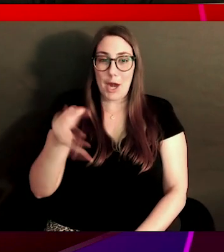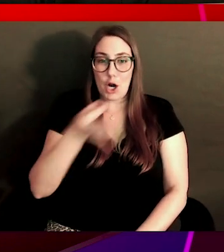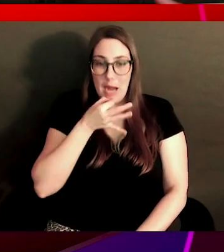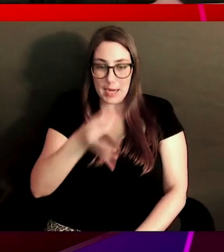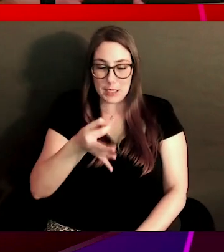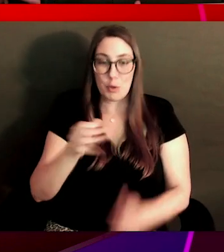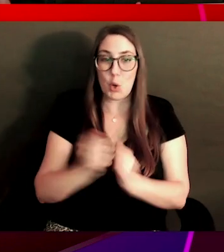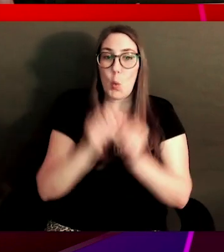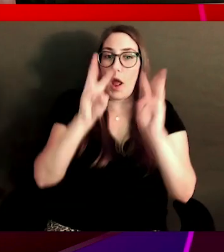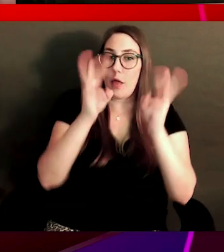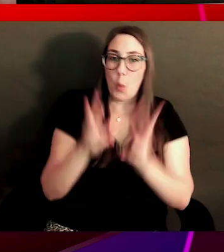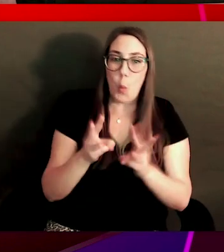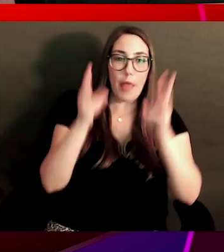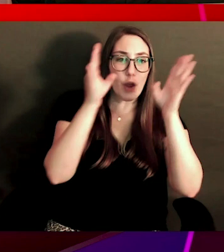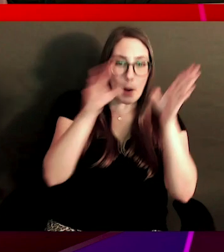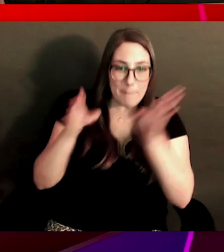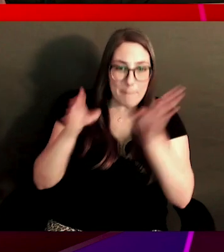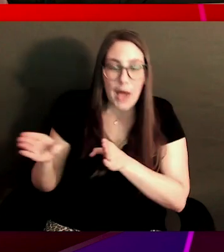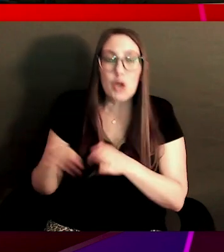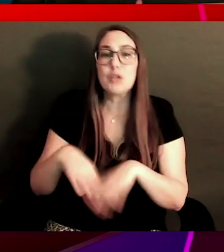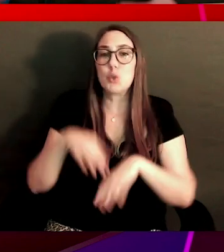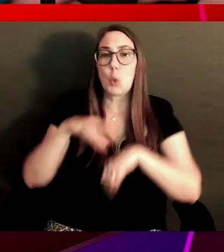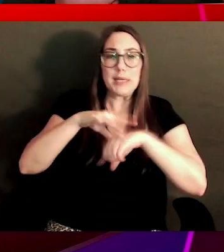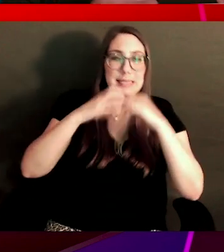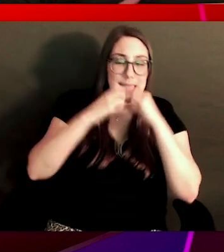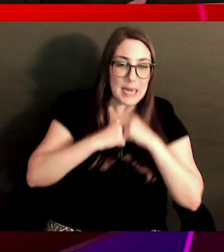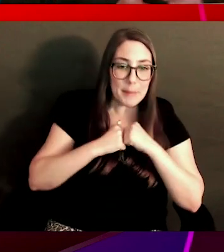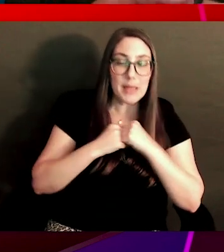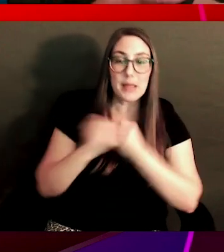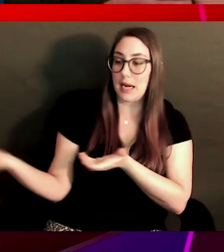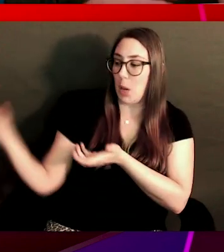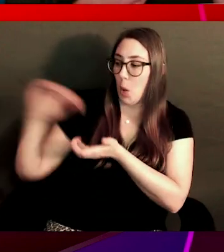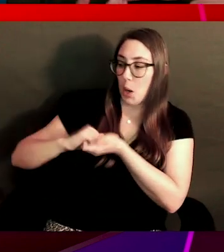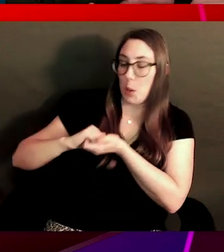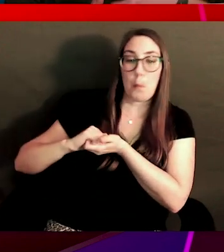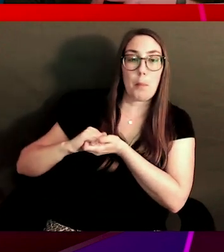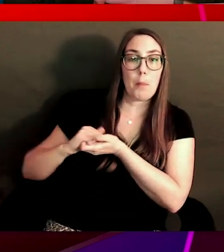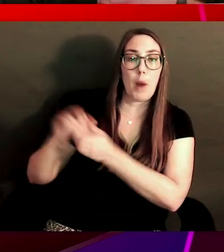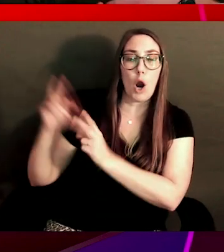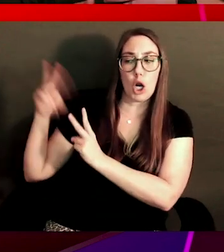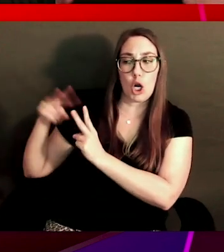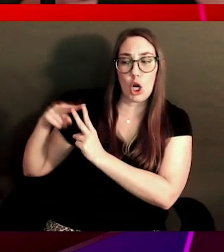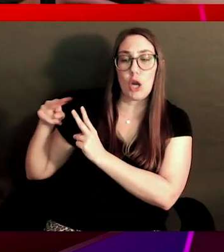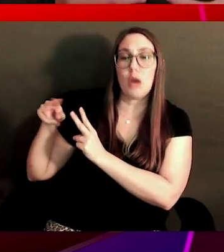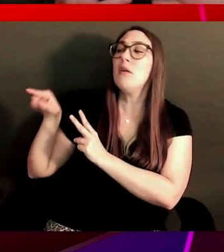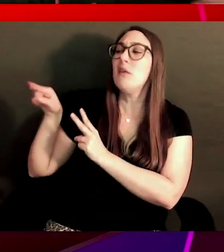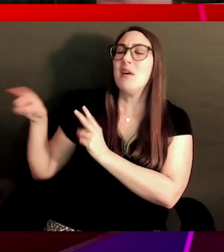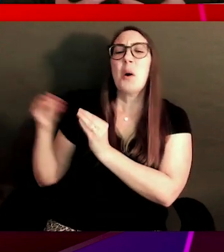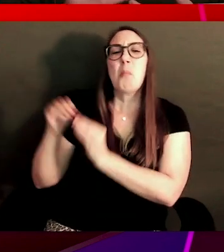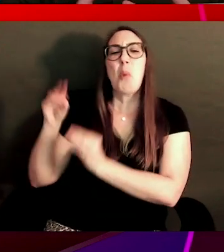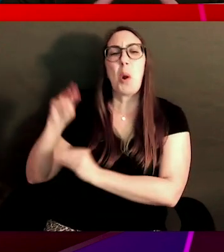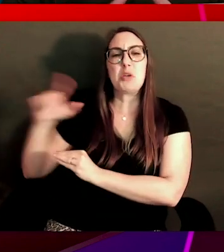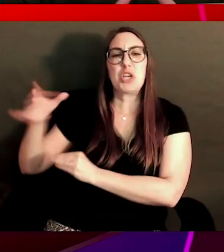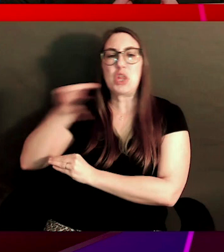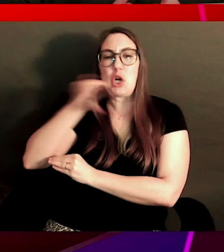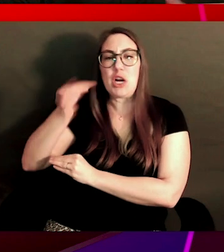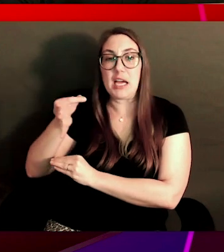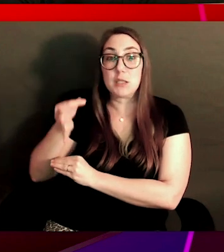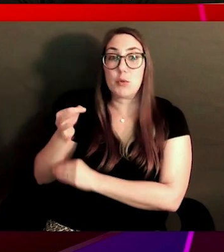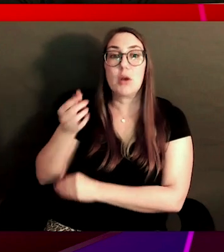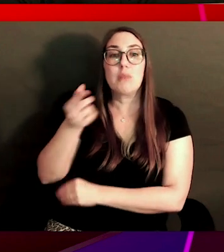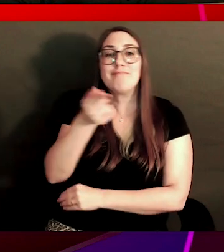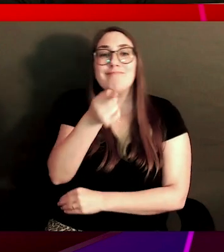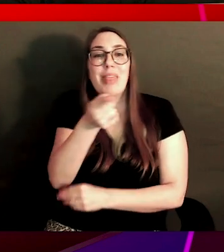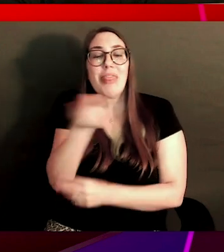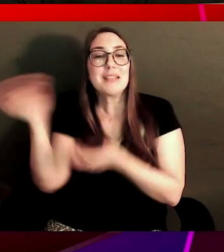and I really want to pair with, say, my partner Prashant or Sumit, who's more of a machine learning expert. Okay. That's when these collaborative environments can really